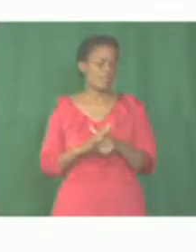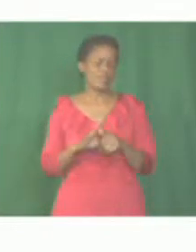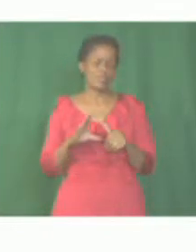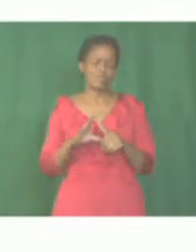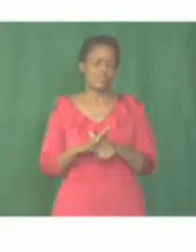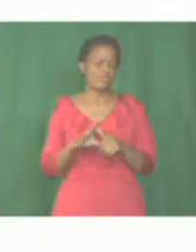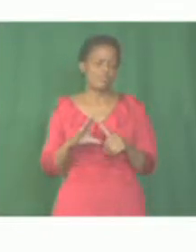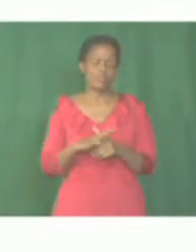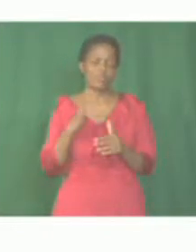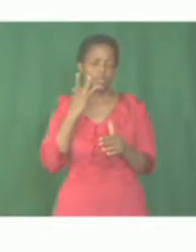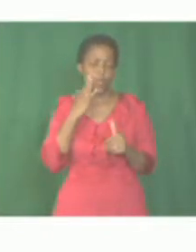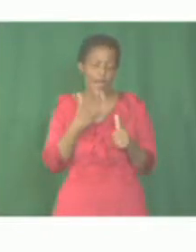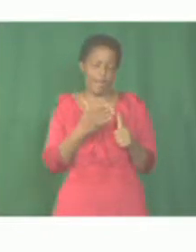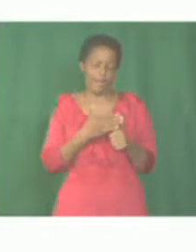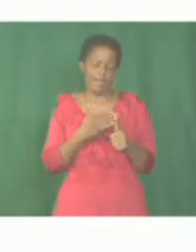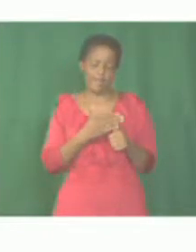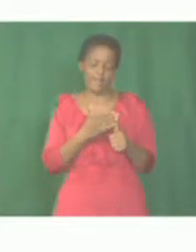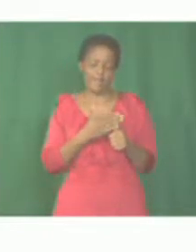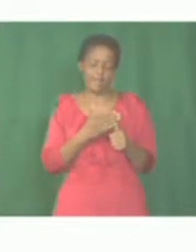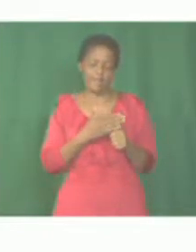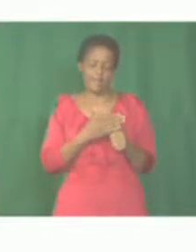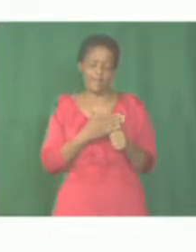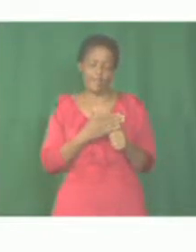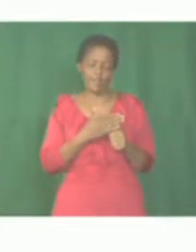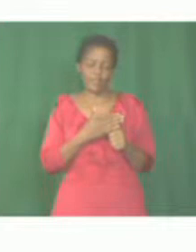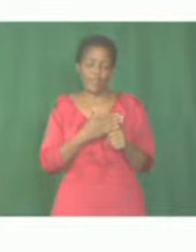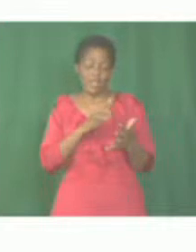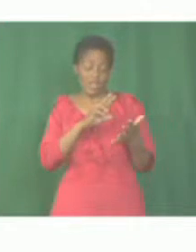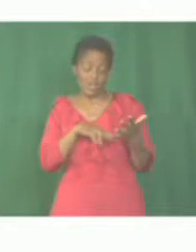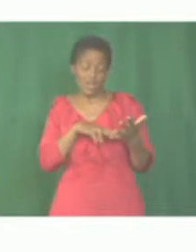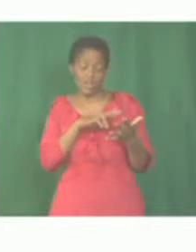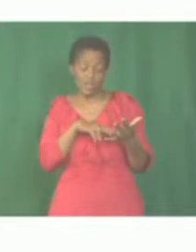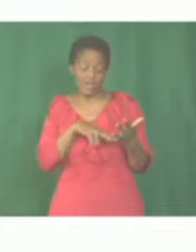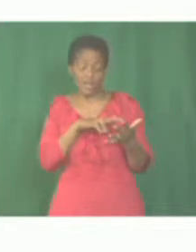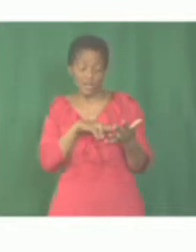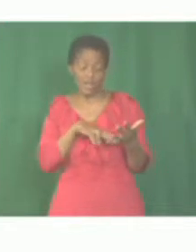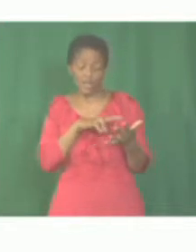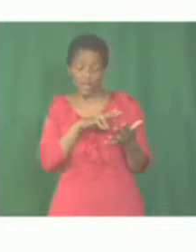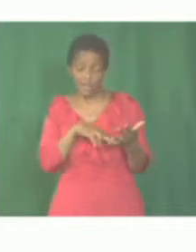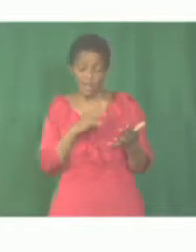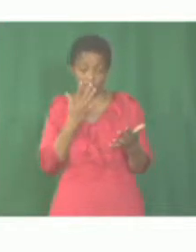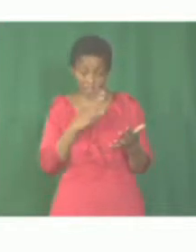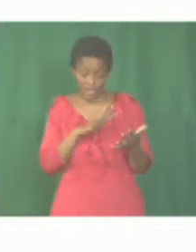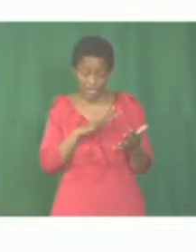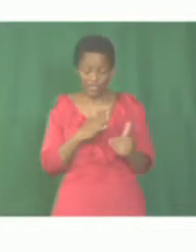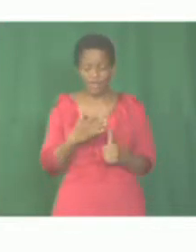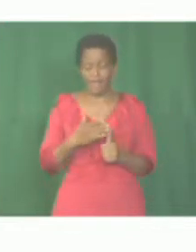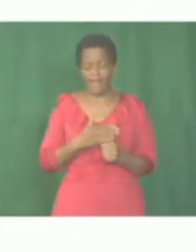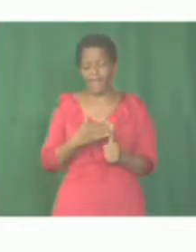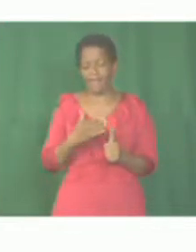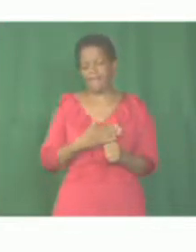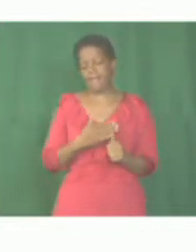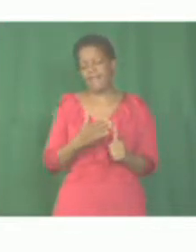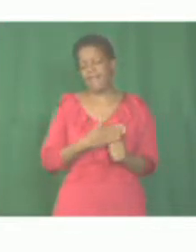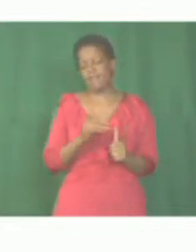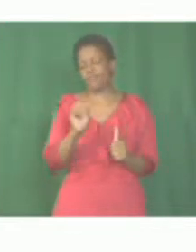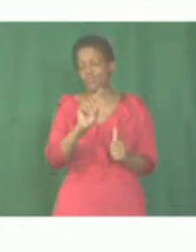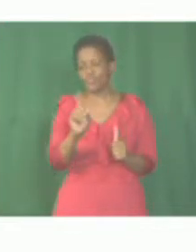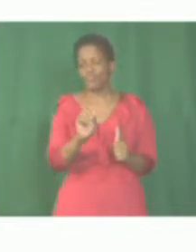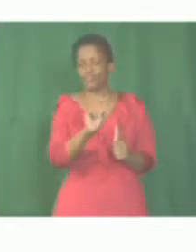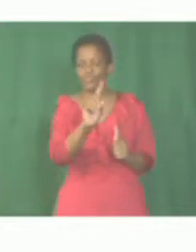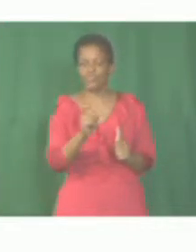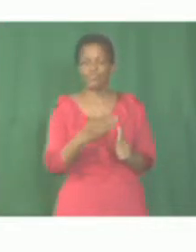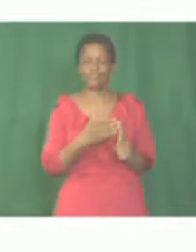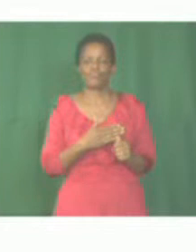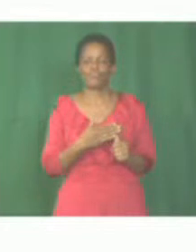you are answering, when you have read a passage, is answering of questions. Now, before